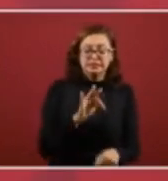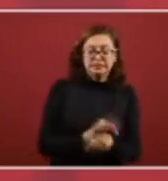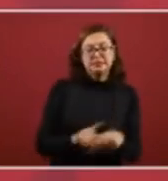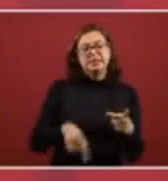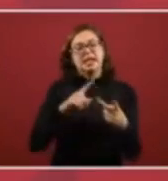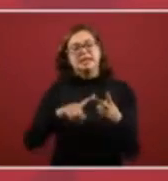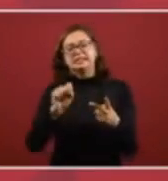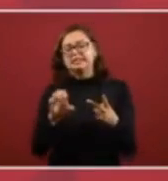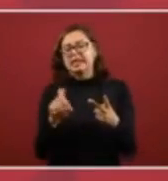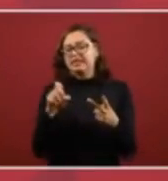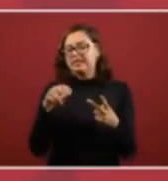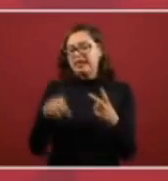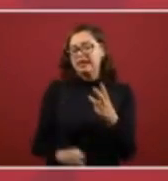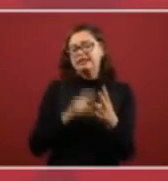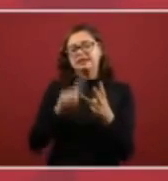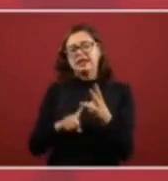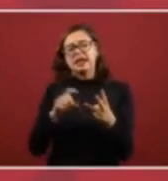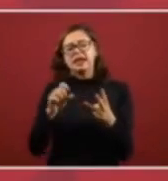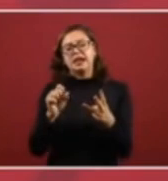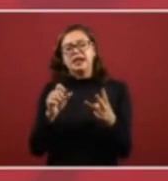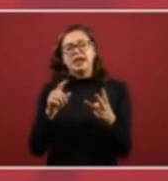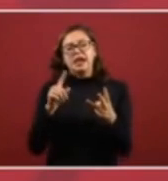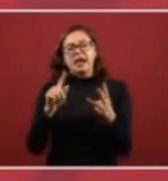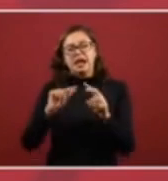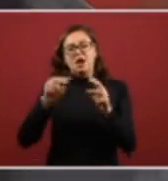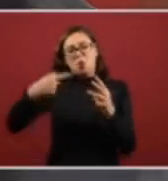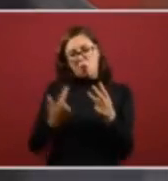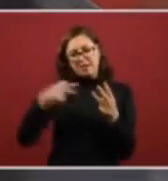the people and the state,